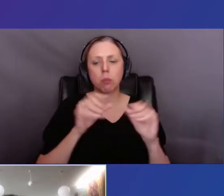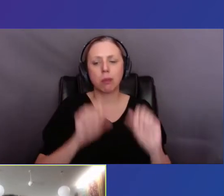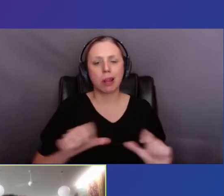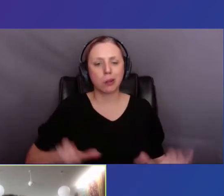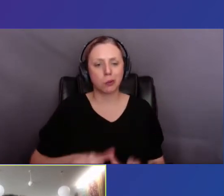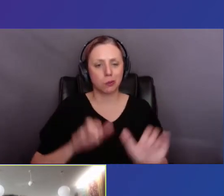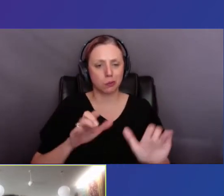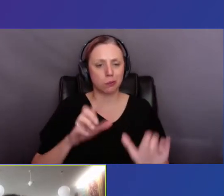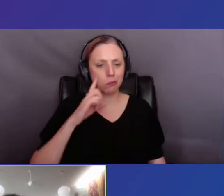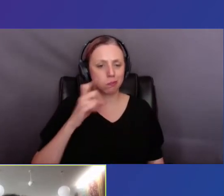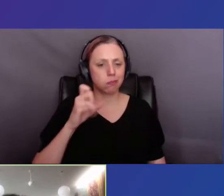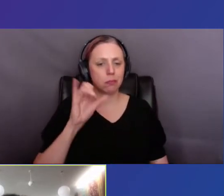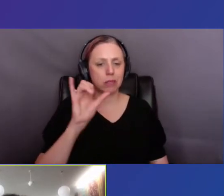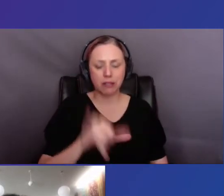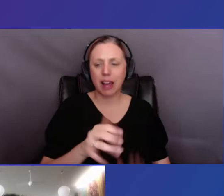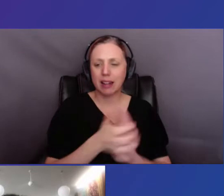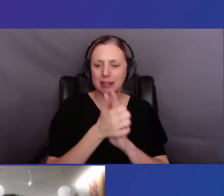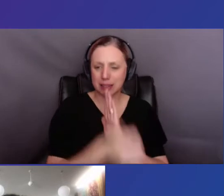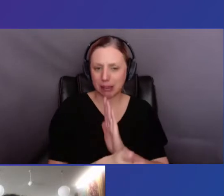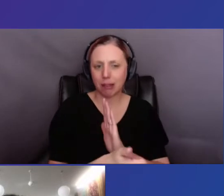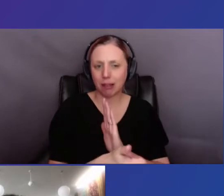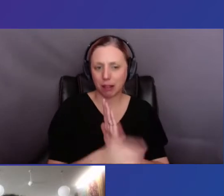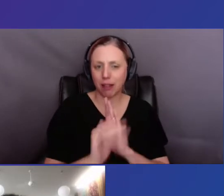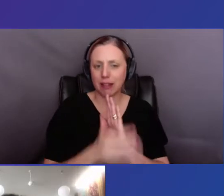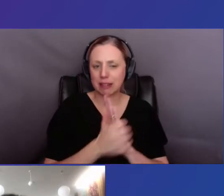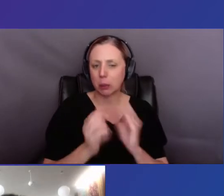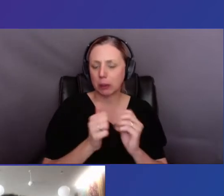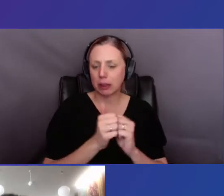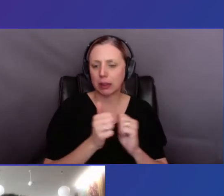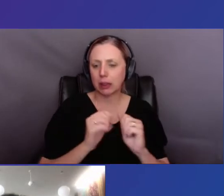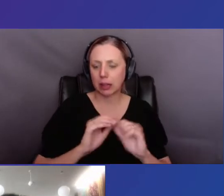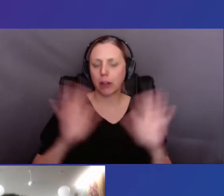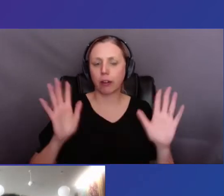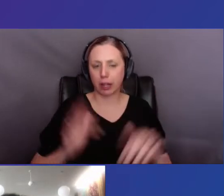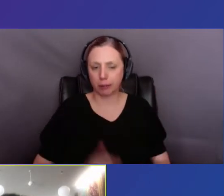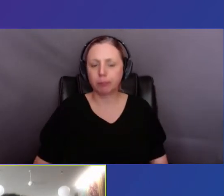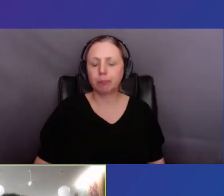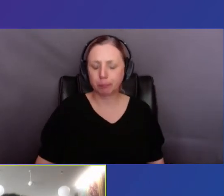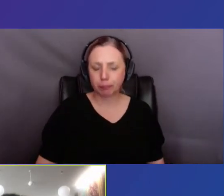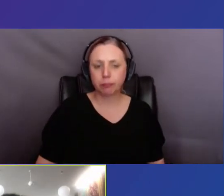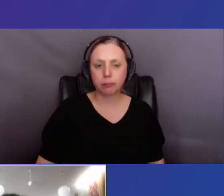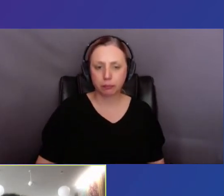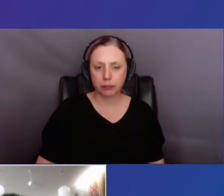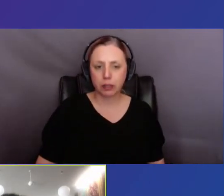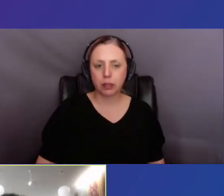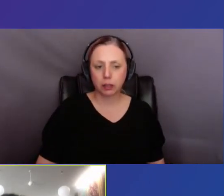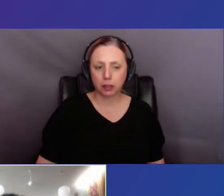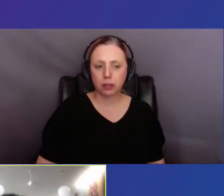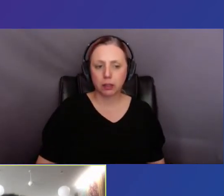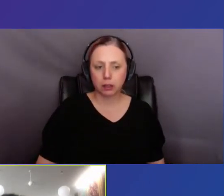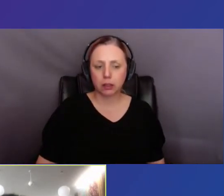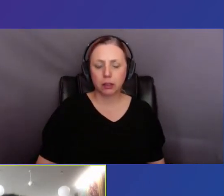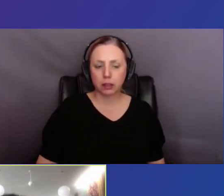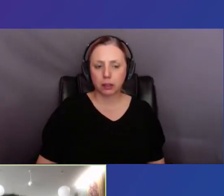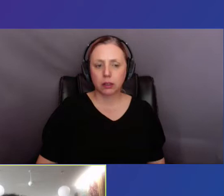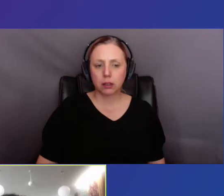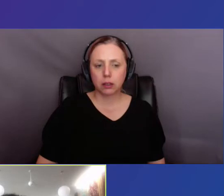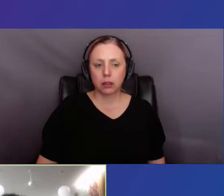this skill with clarity that had been developed.